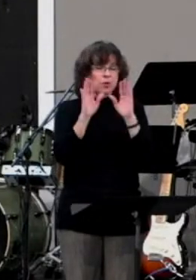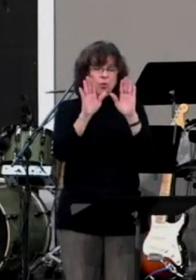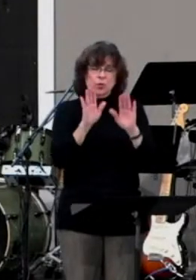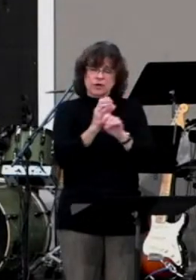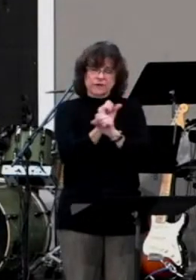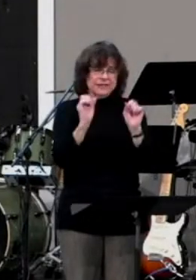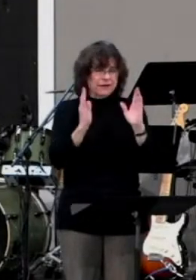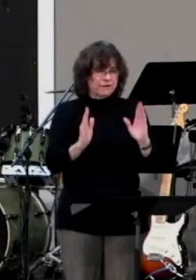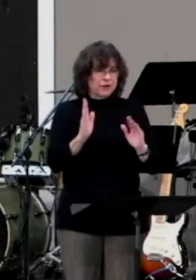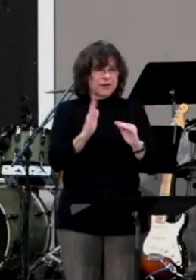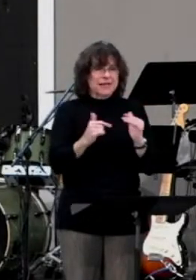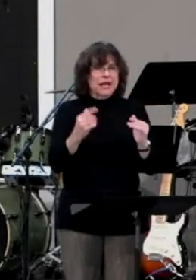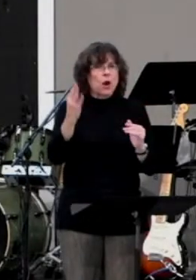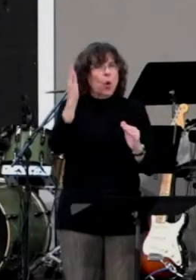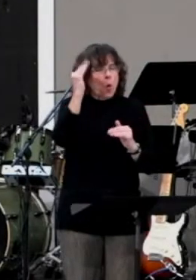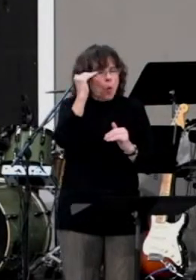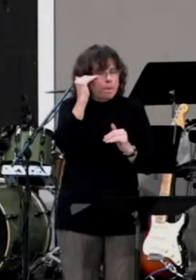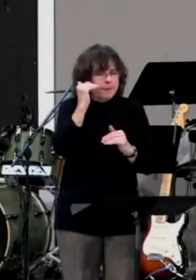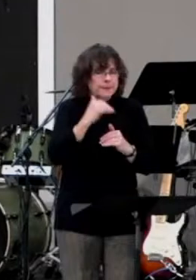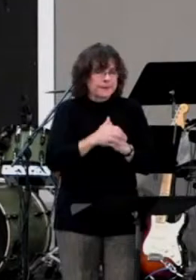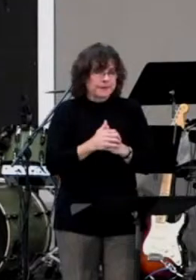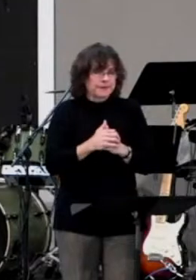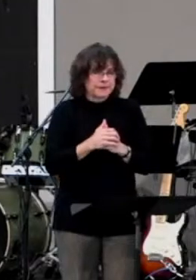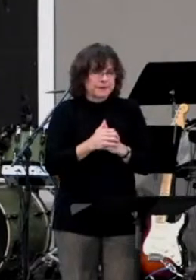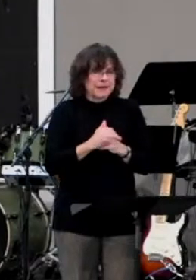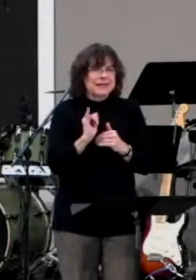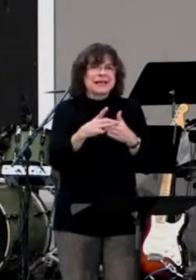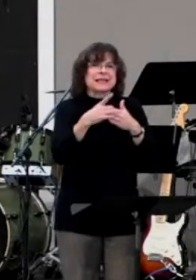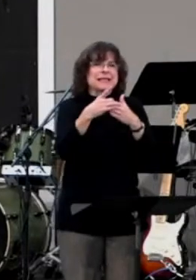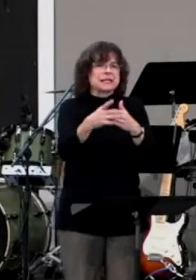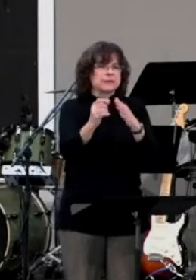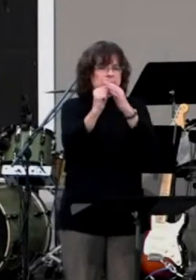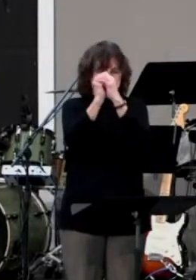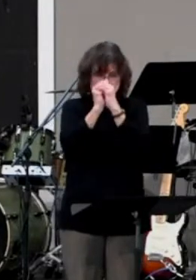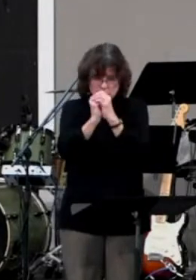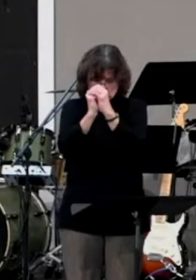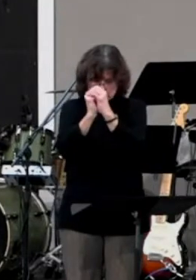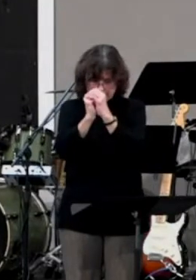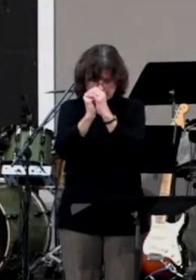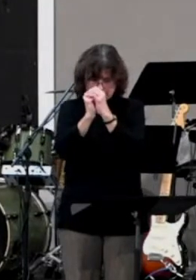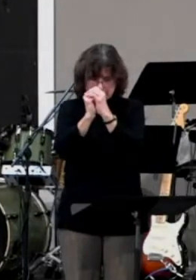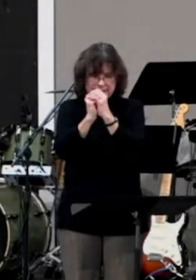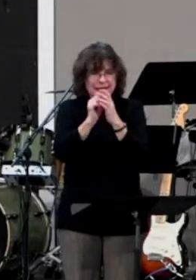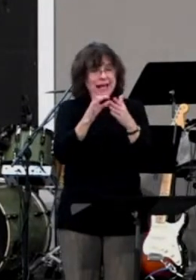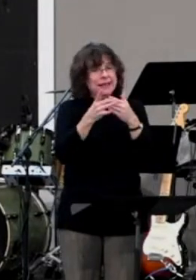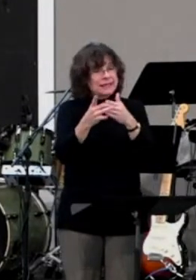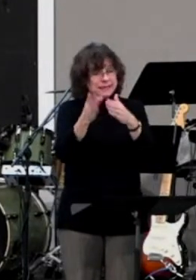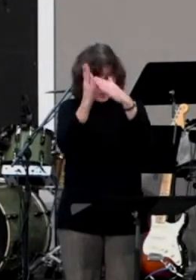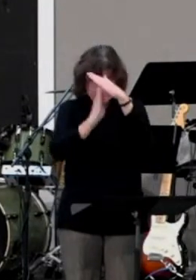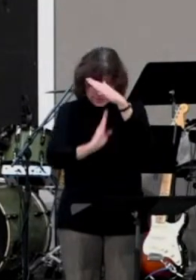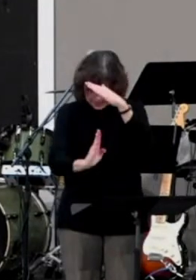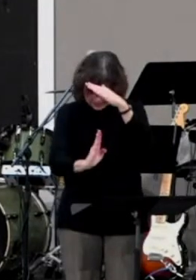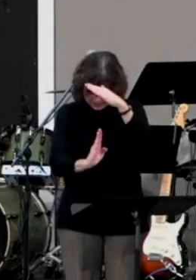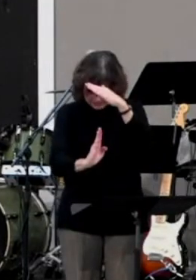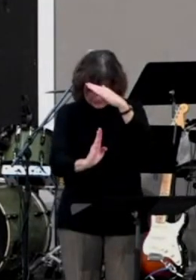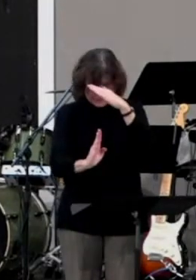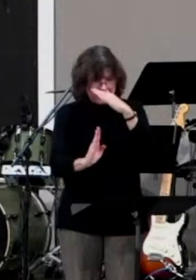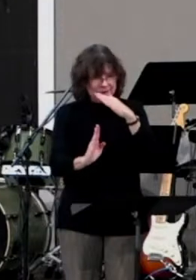hope. See, it leads me to worship and humility and all that is